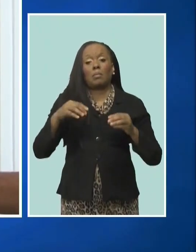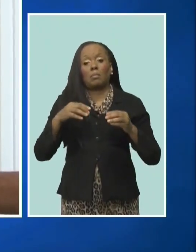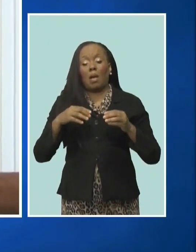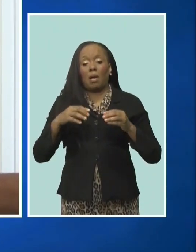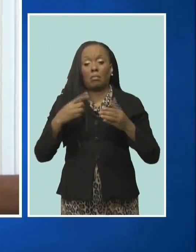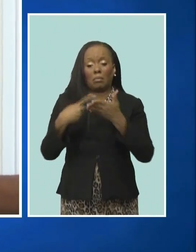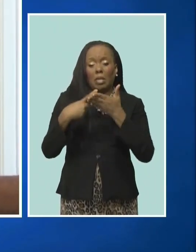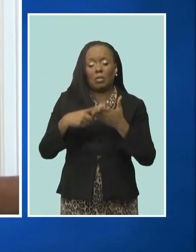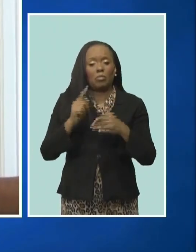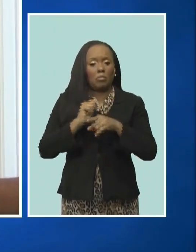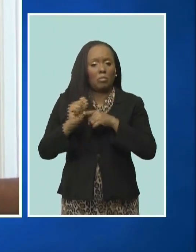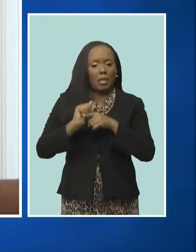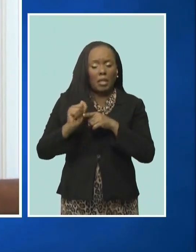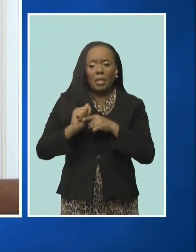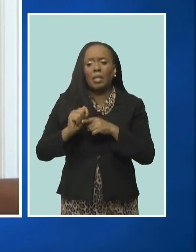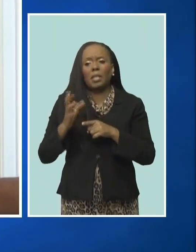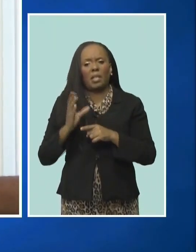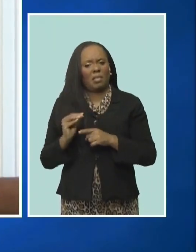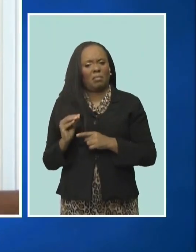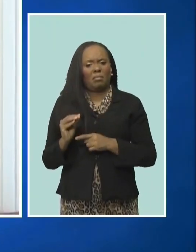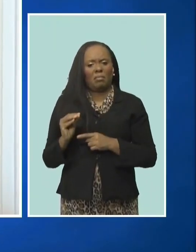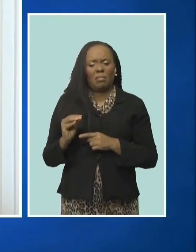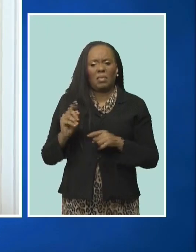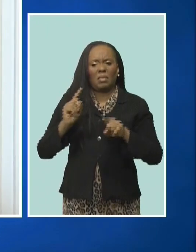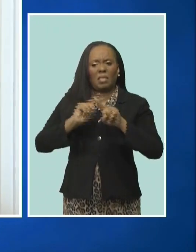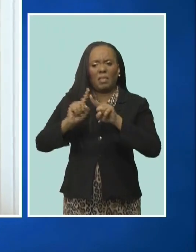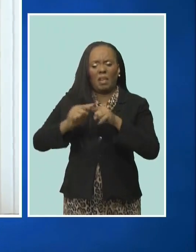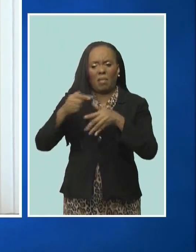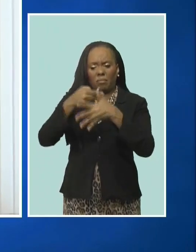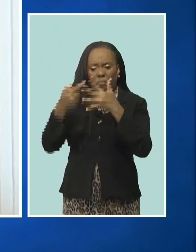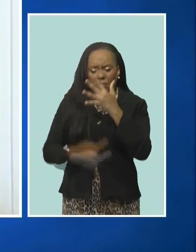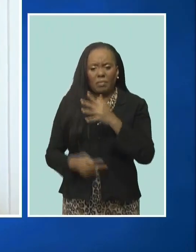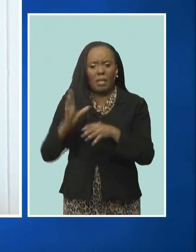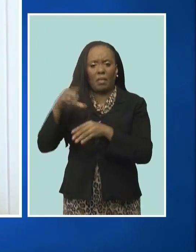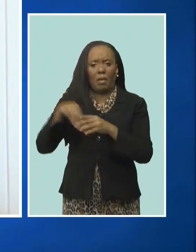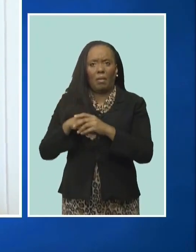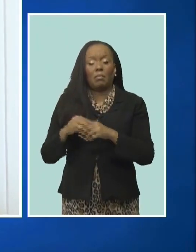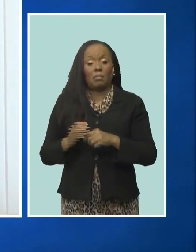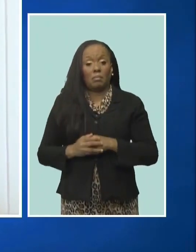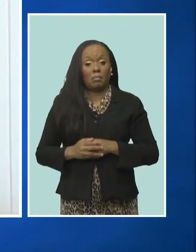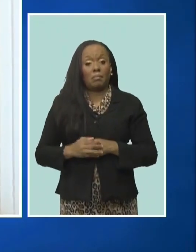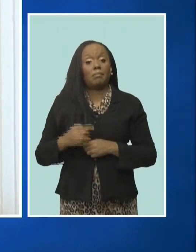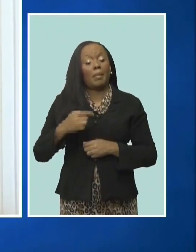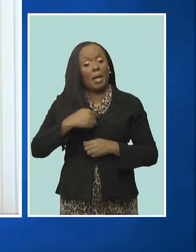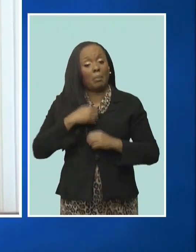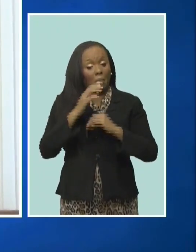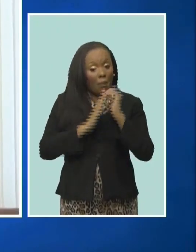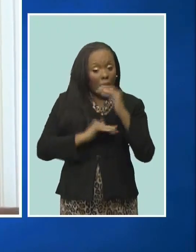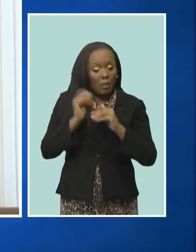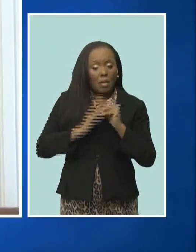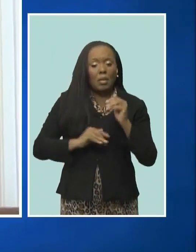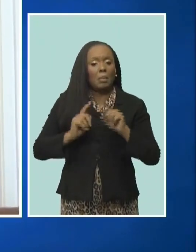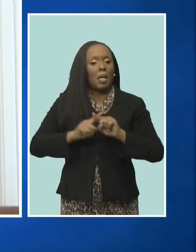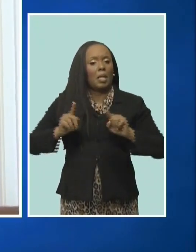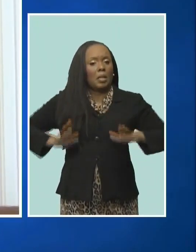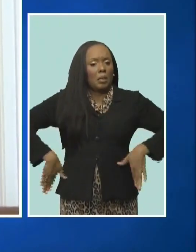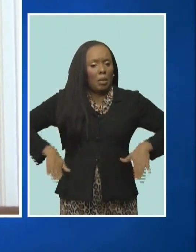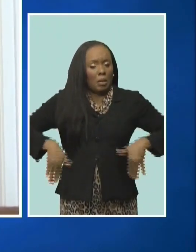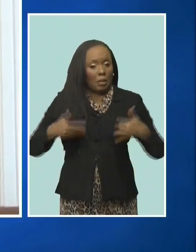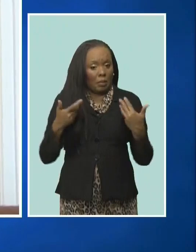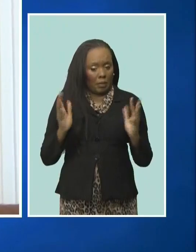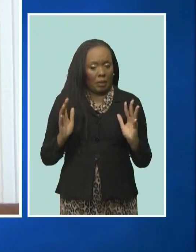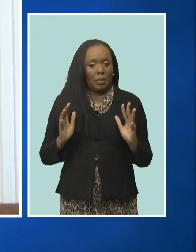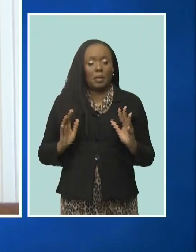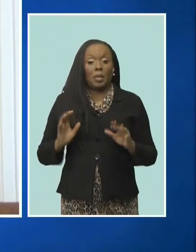So I am comfortable with where we are, but I'm not completed with what we have to do. And if we have work to